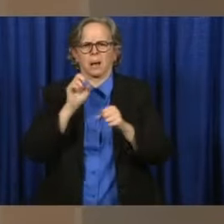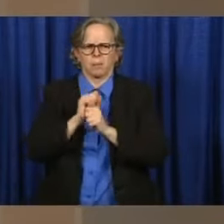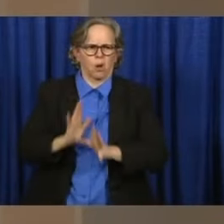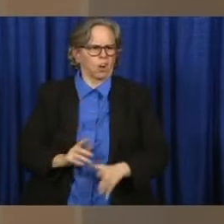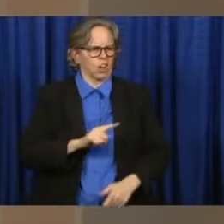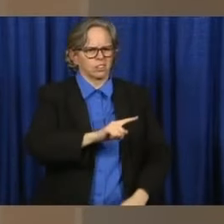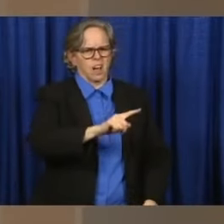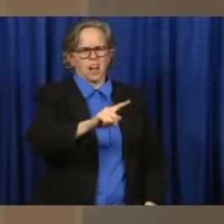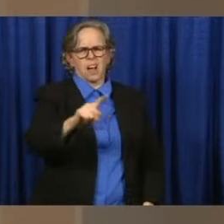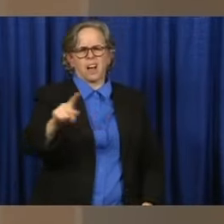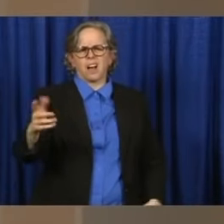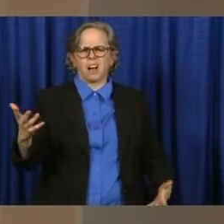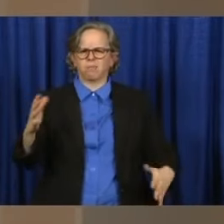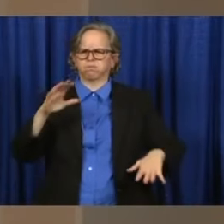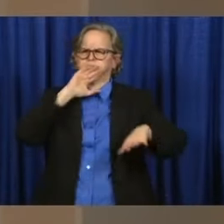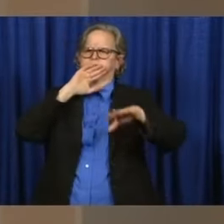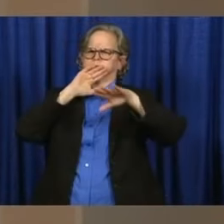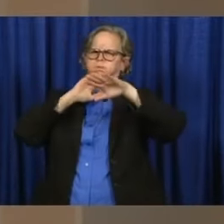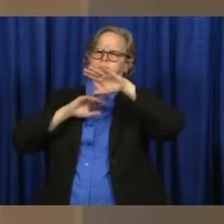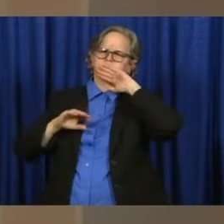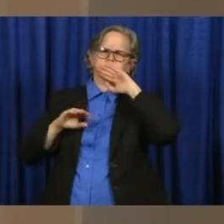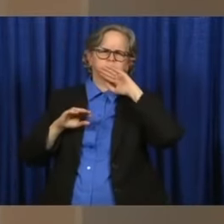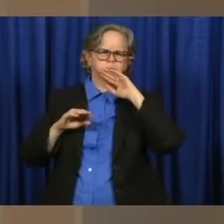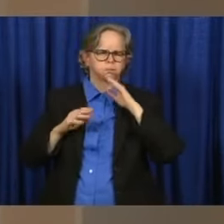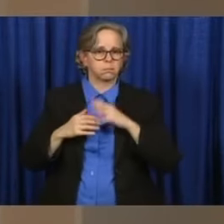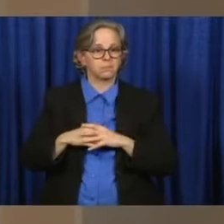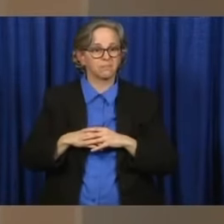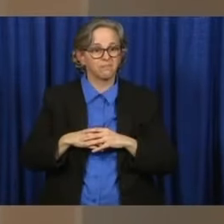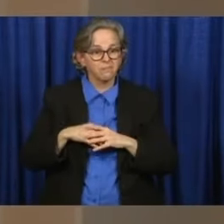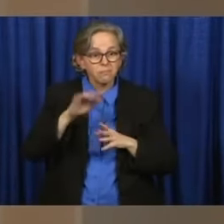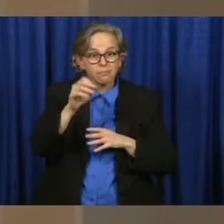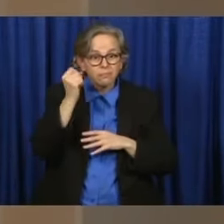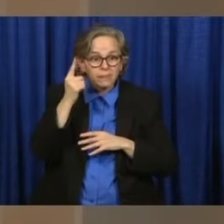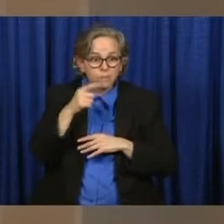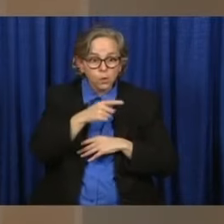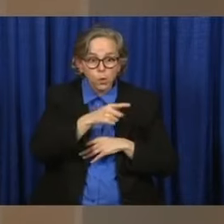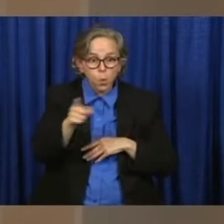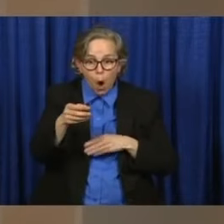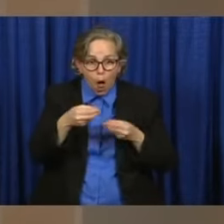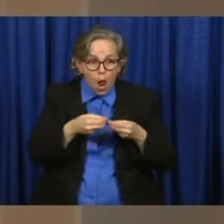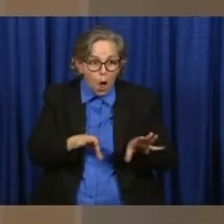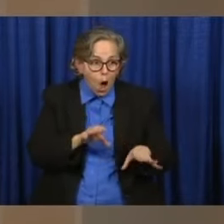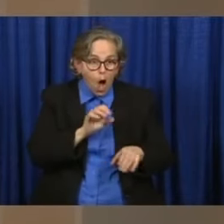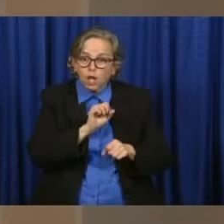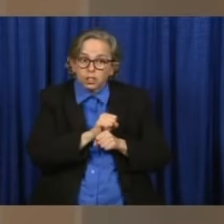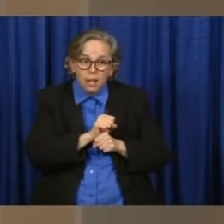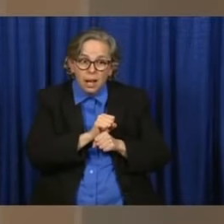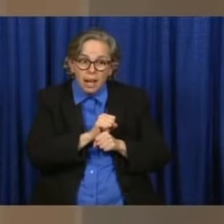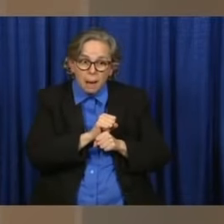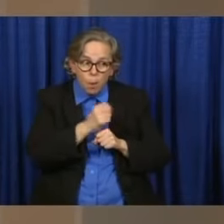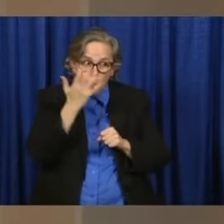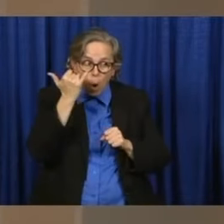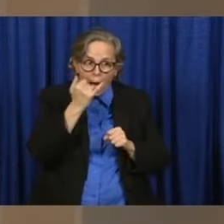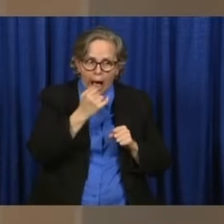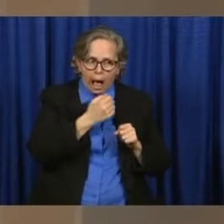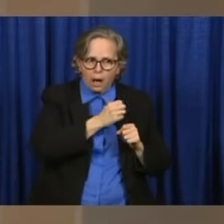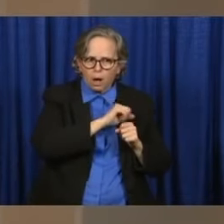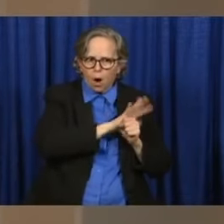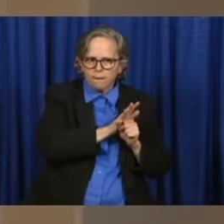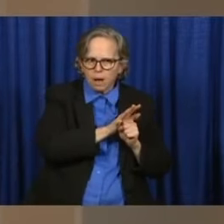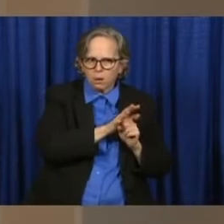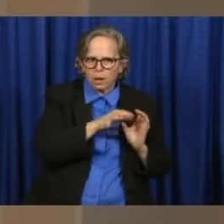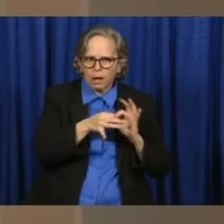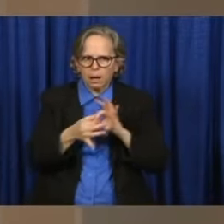tip for you, workers who lost their job related to coronavirus may use a mass layoff number on